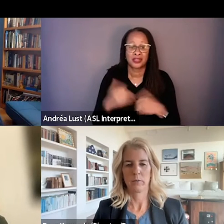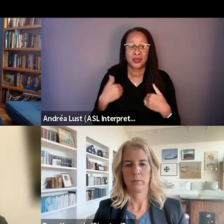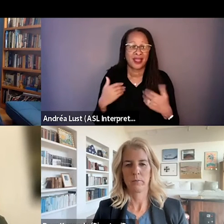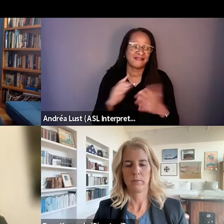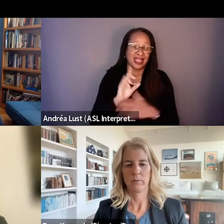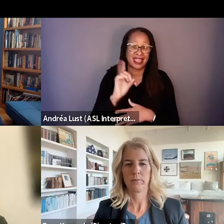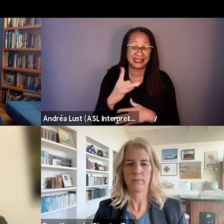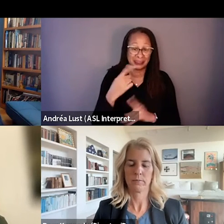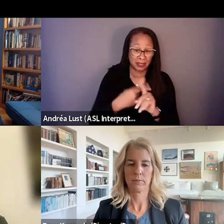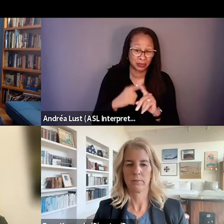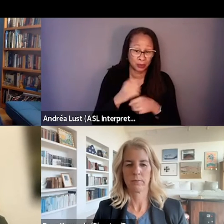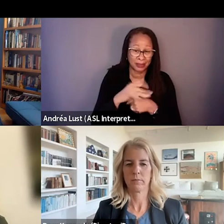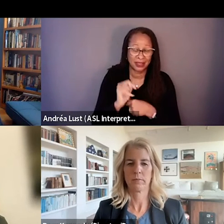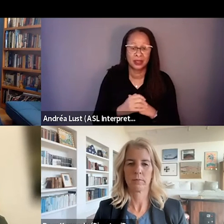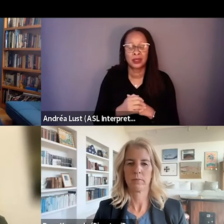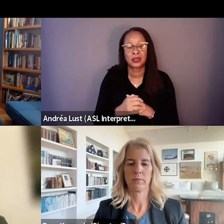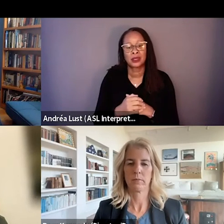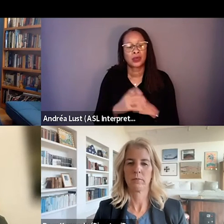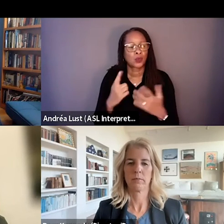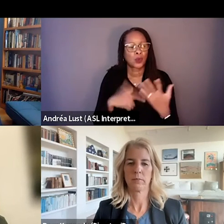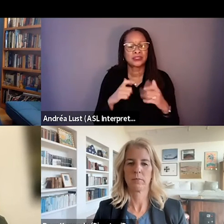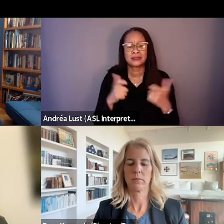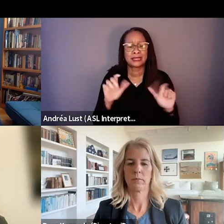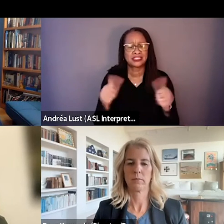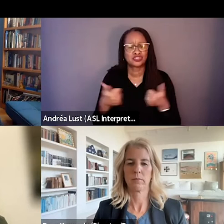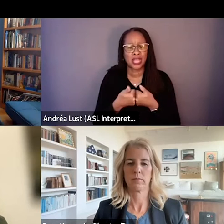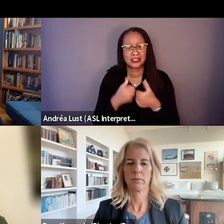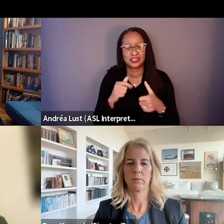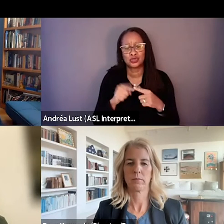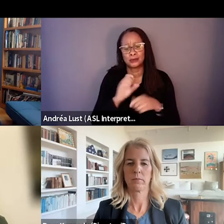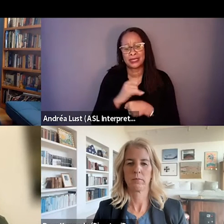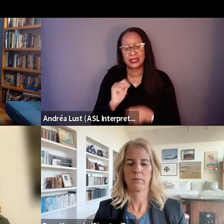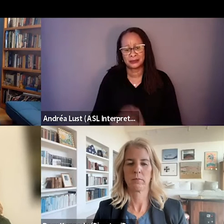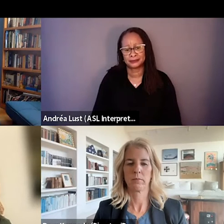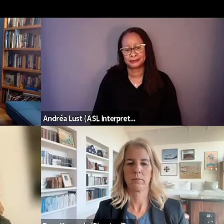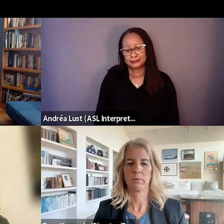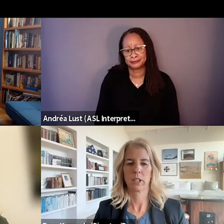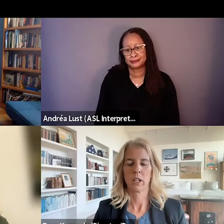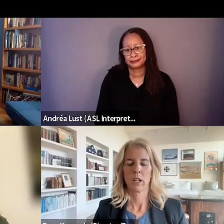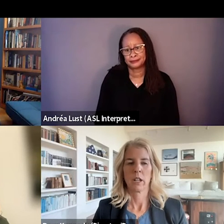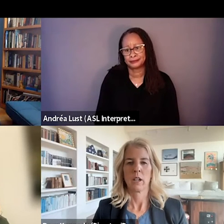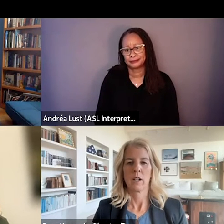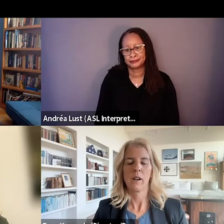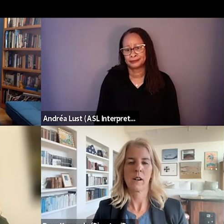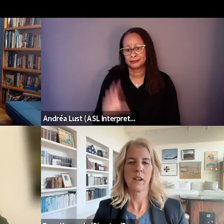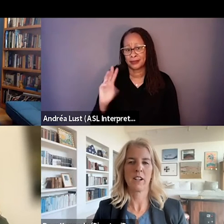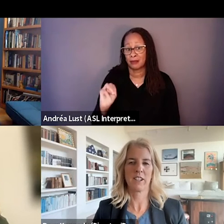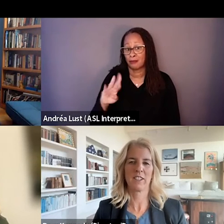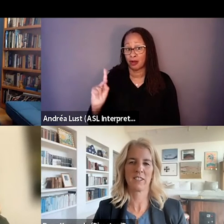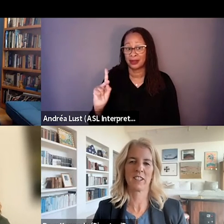and forth. But what did you find were the biggest hurdles and challenges in the making of this? Well, COVID didn't